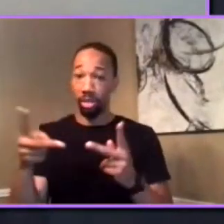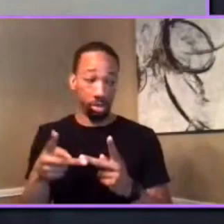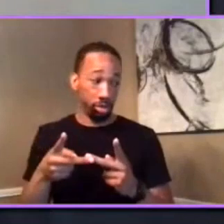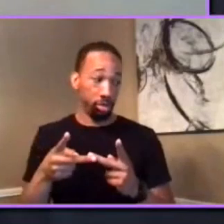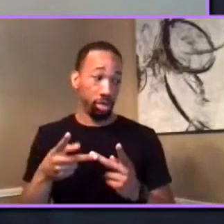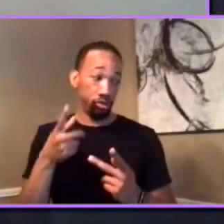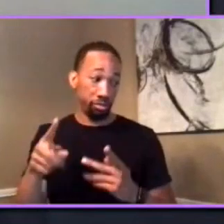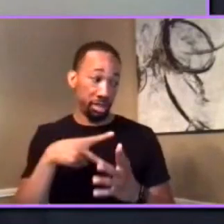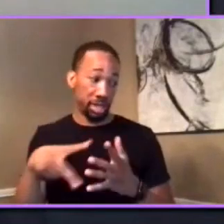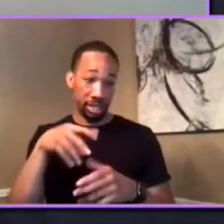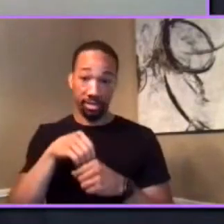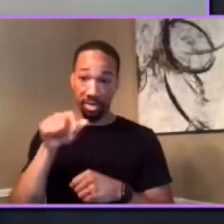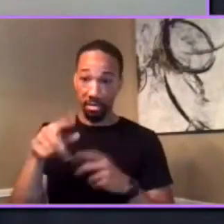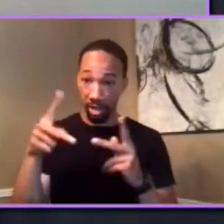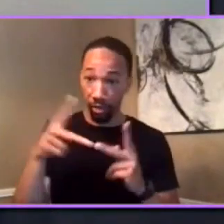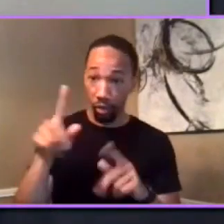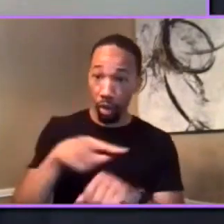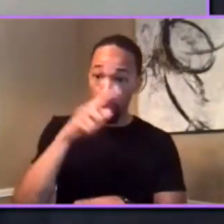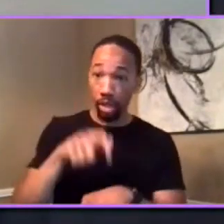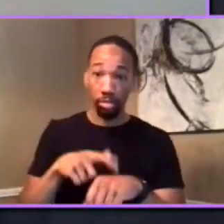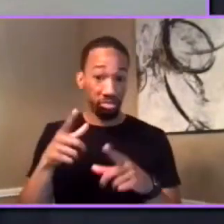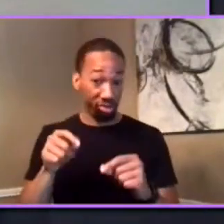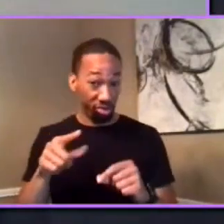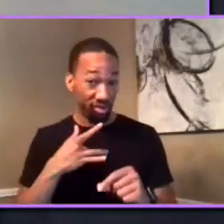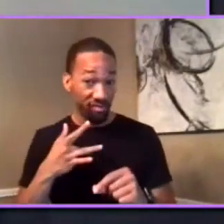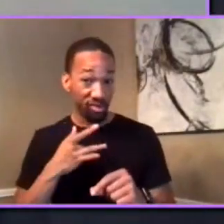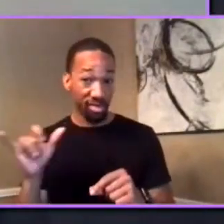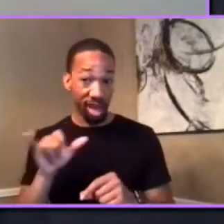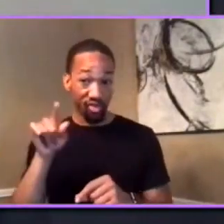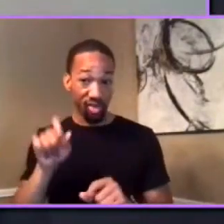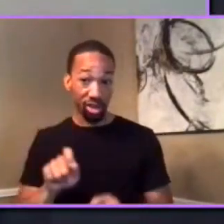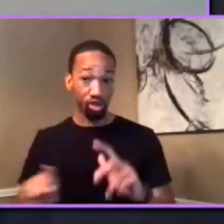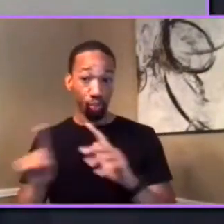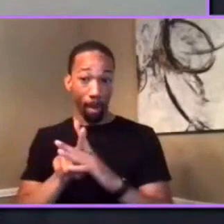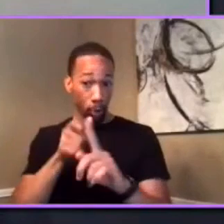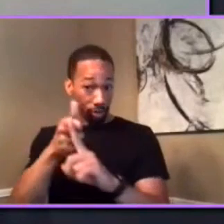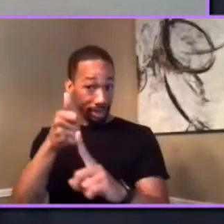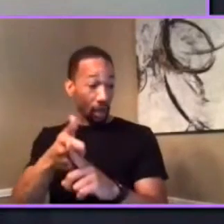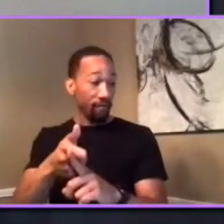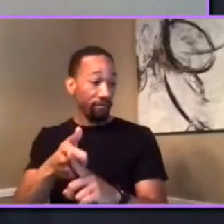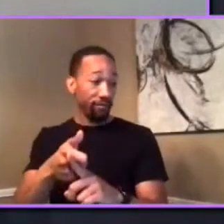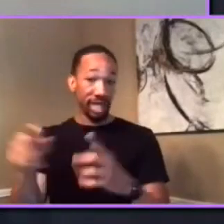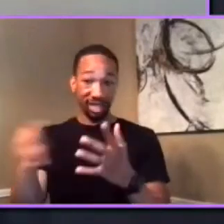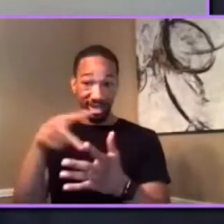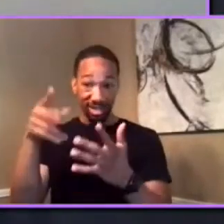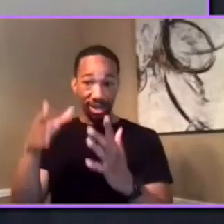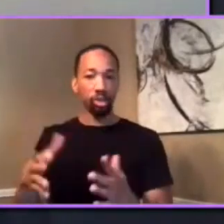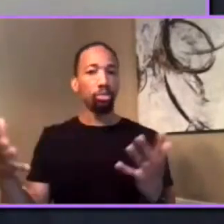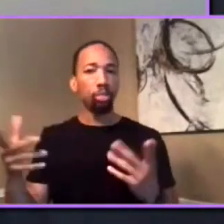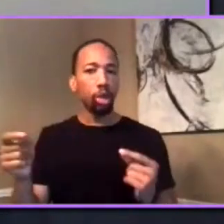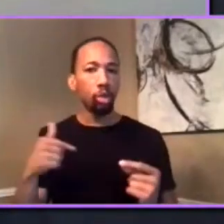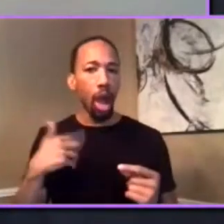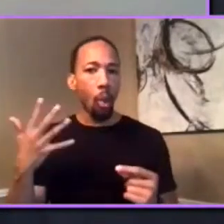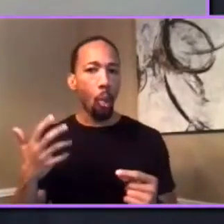time, do you feel like you could bring your whole self as a dancer? And what do I want from this venue? So you're